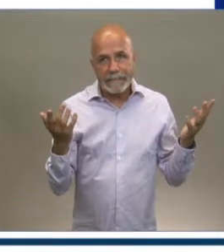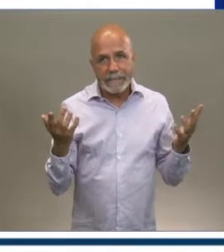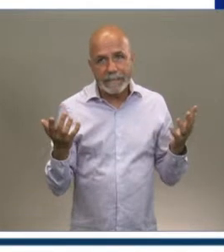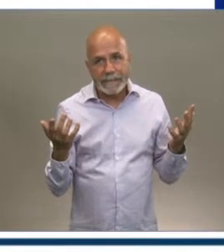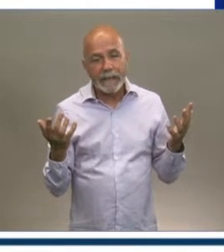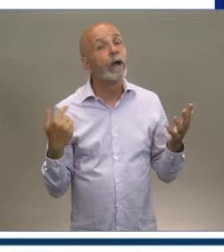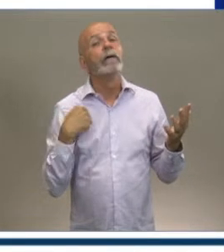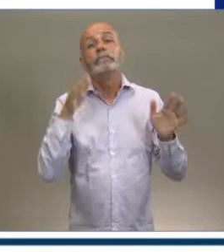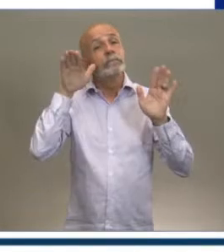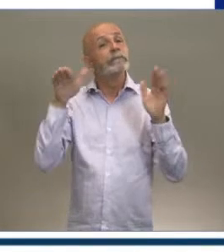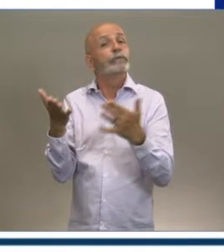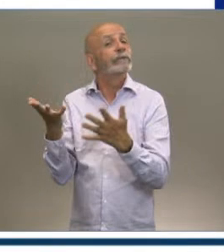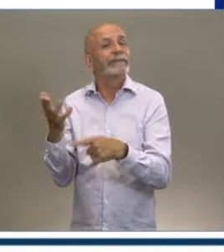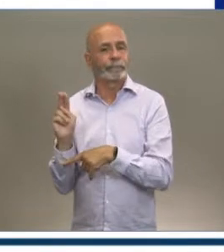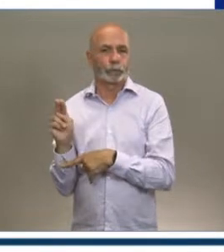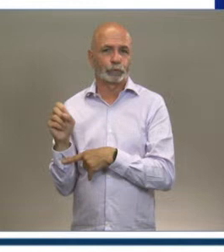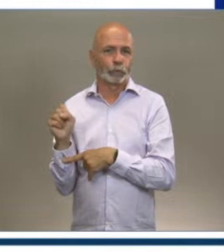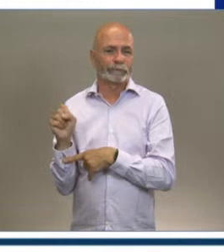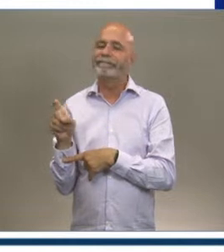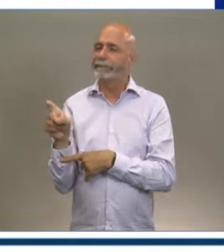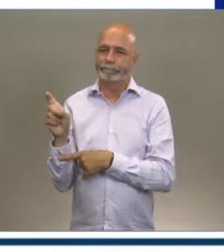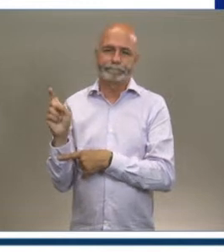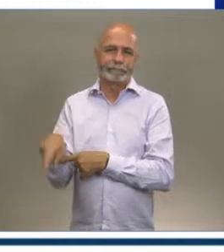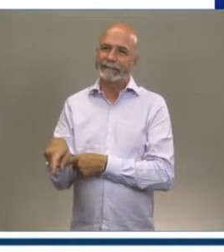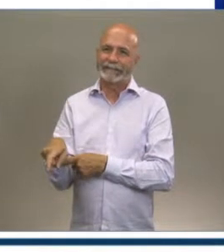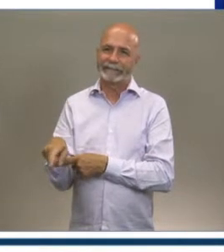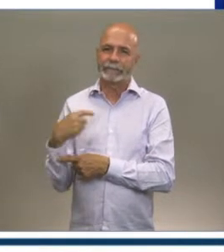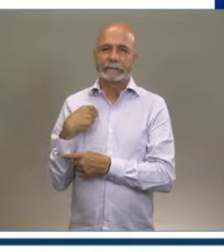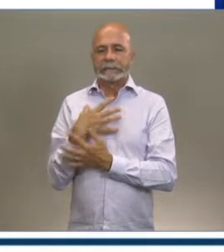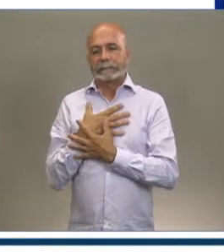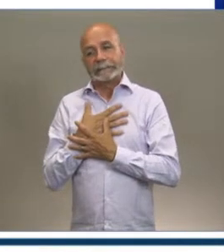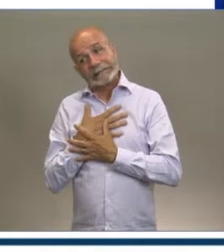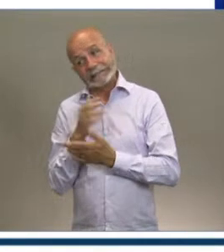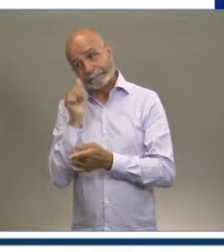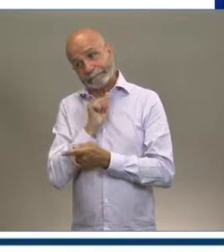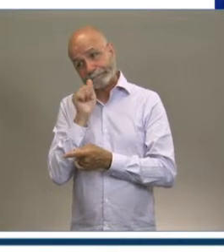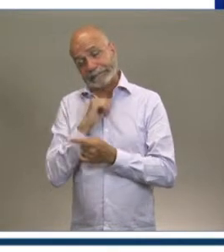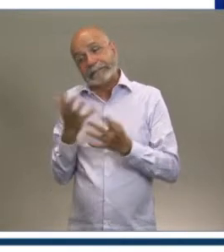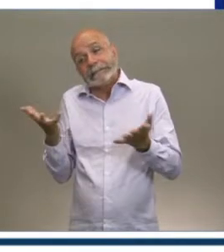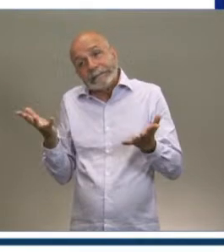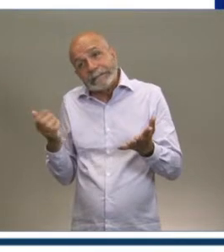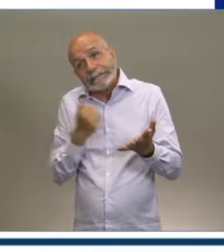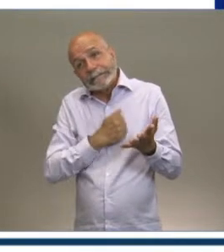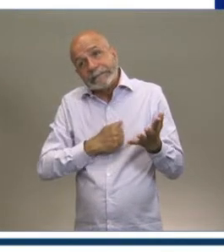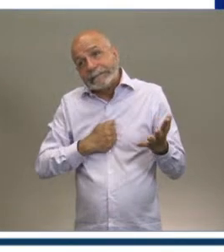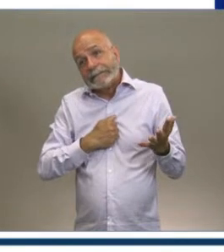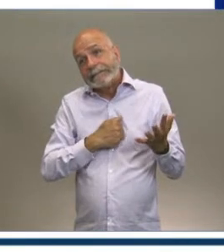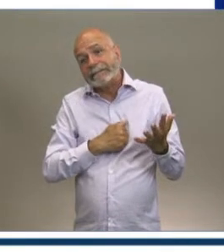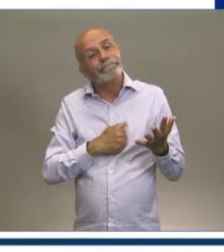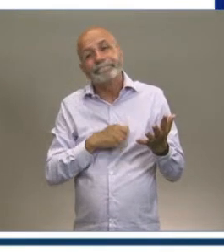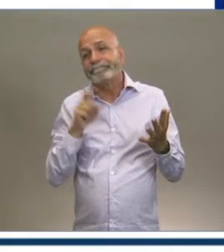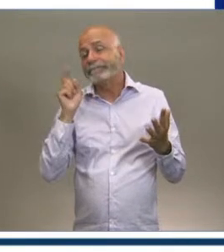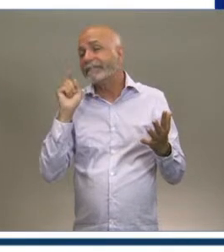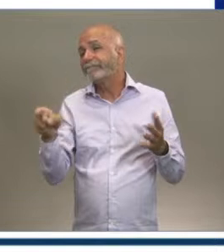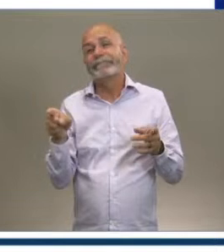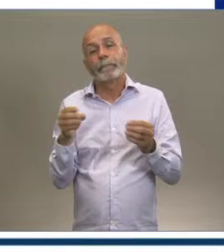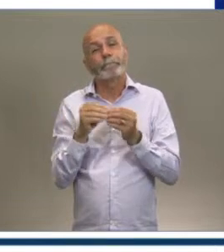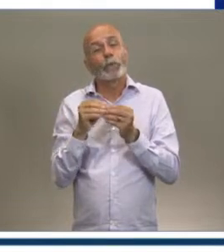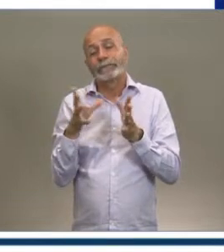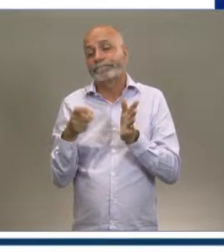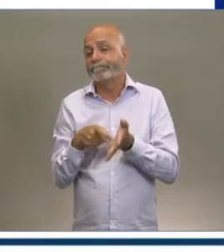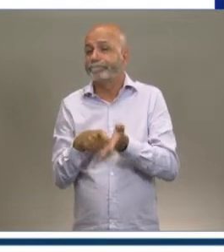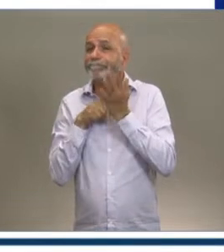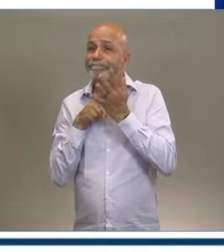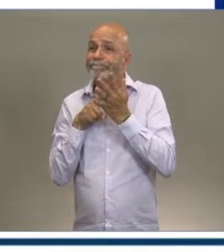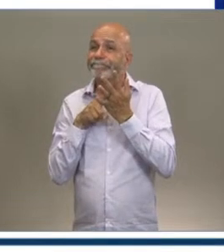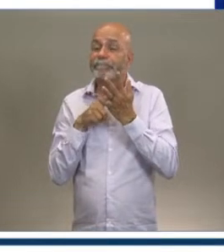Nova Scotians, and it's regrettable that we're in this position where we have to have a little bit more of a requirement from people coming in